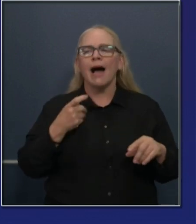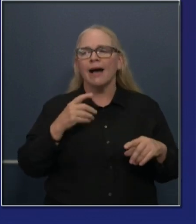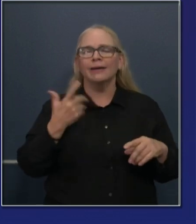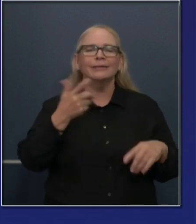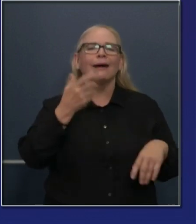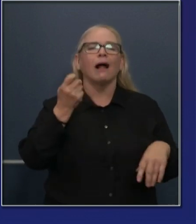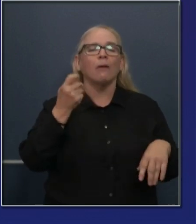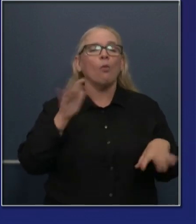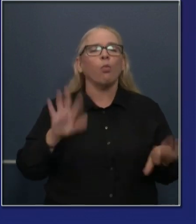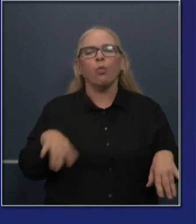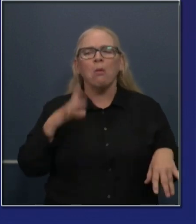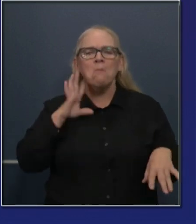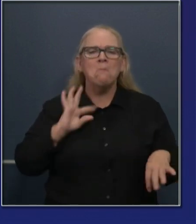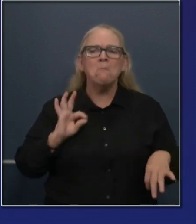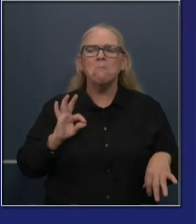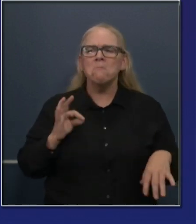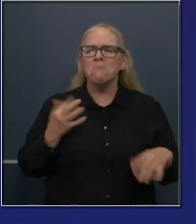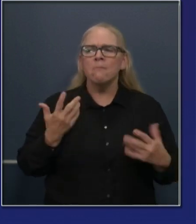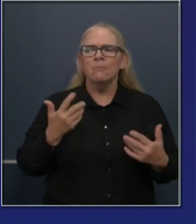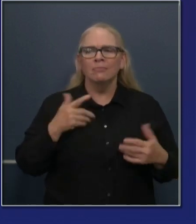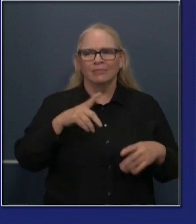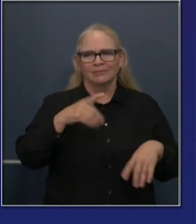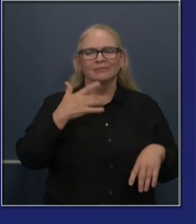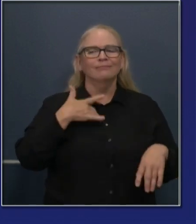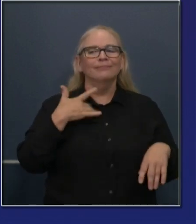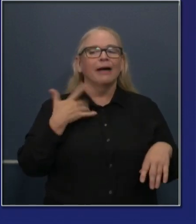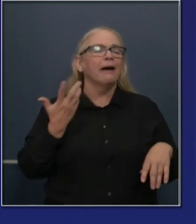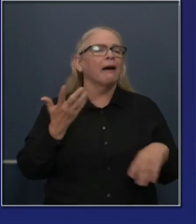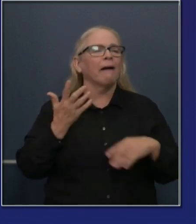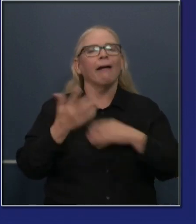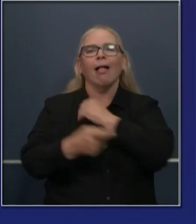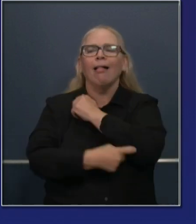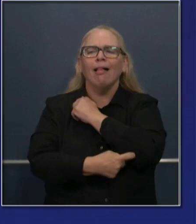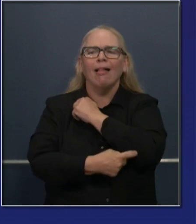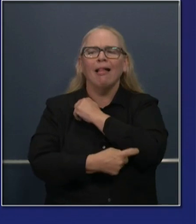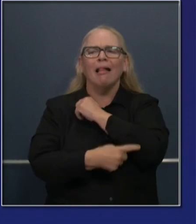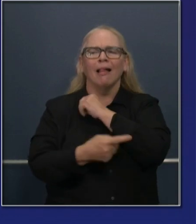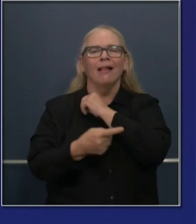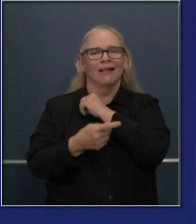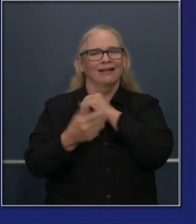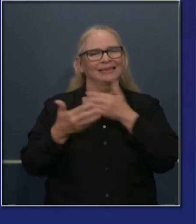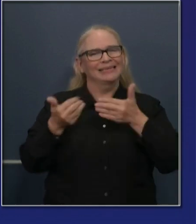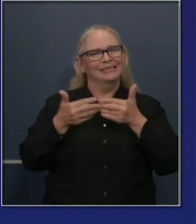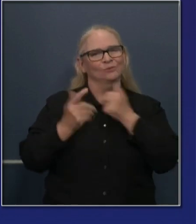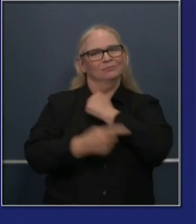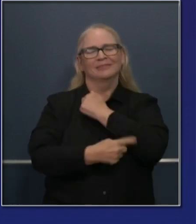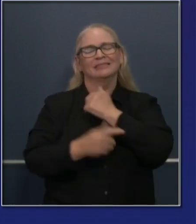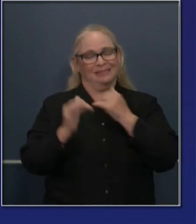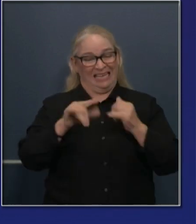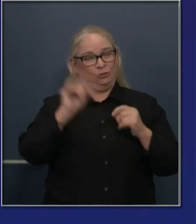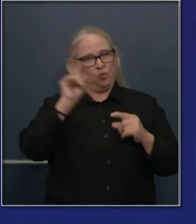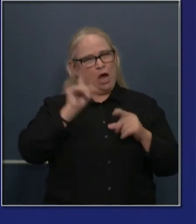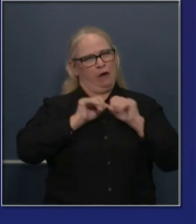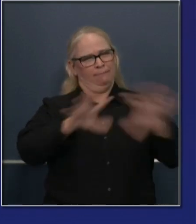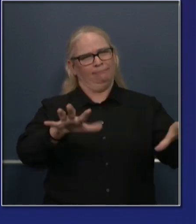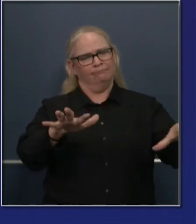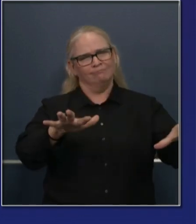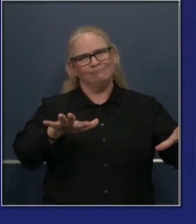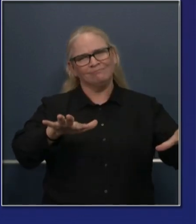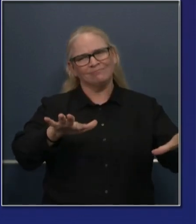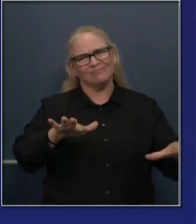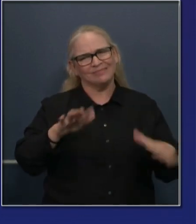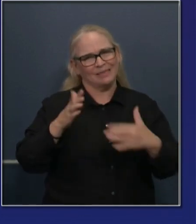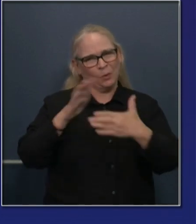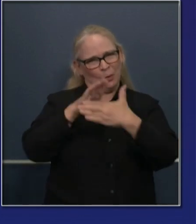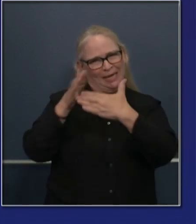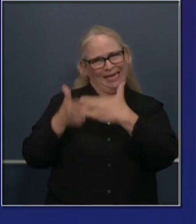where we have started to see some spread of this virus. And so I encourage you, just when you're mixing outside